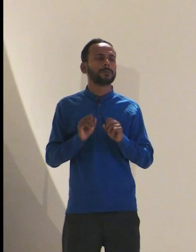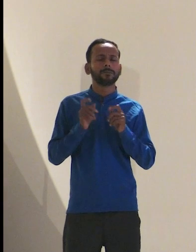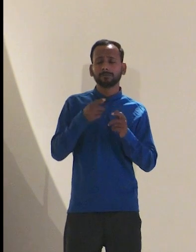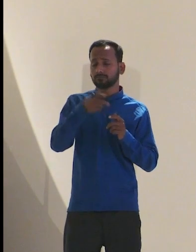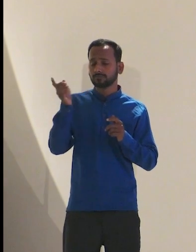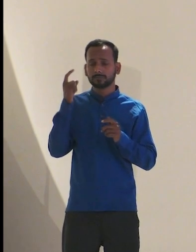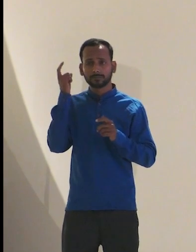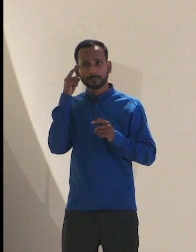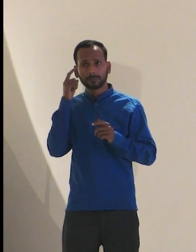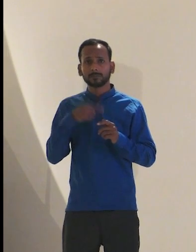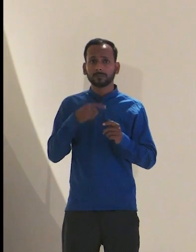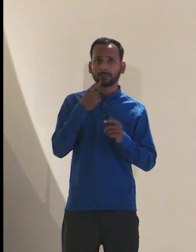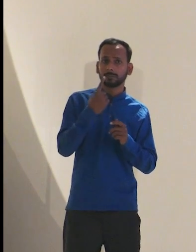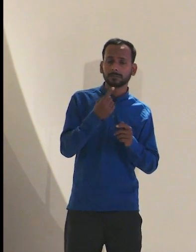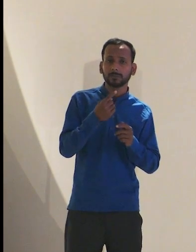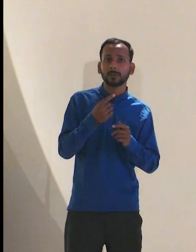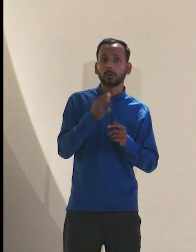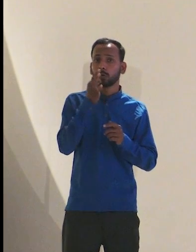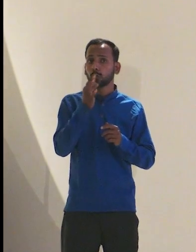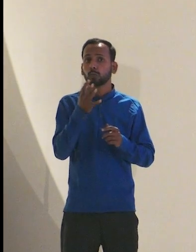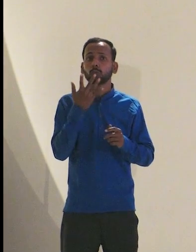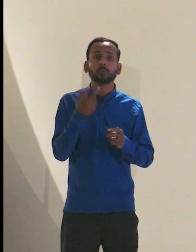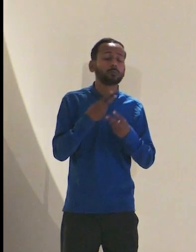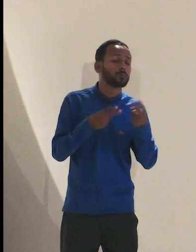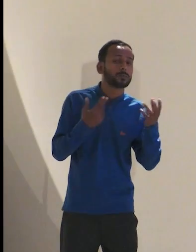I'll tell you what the fact is that.